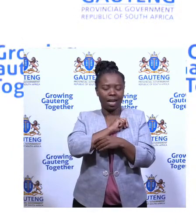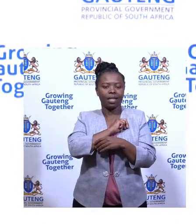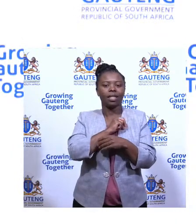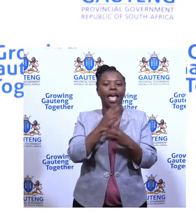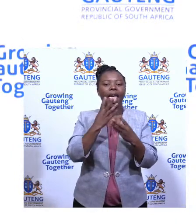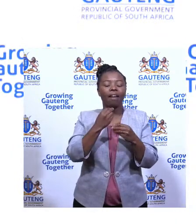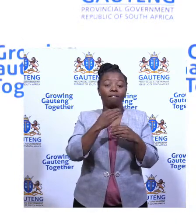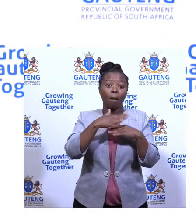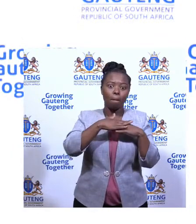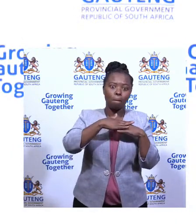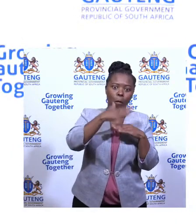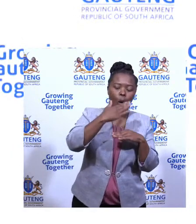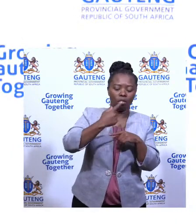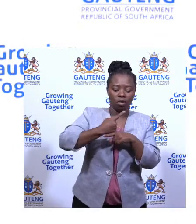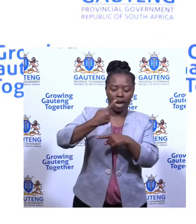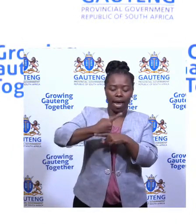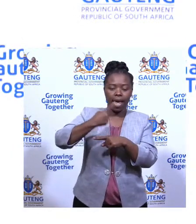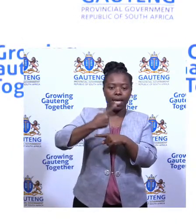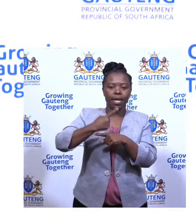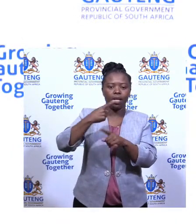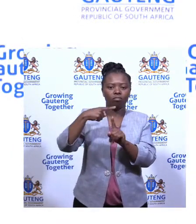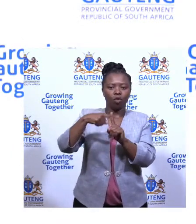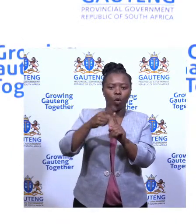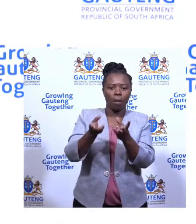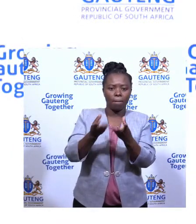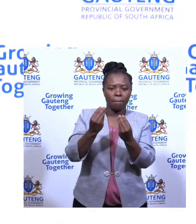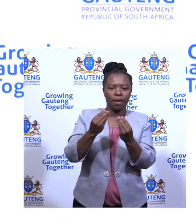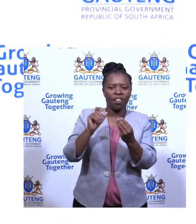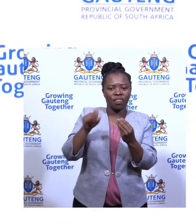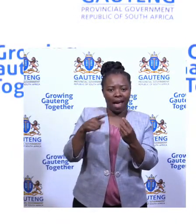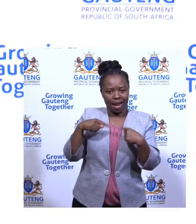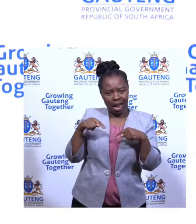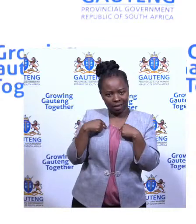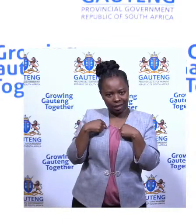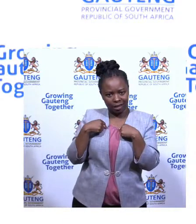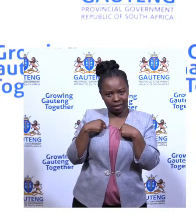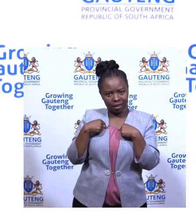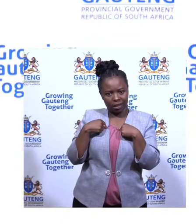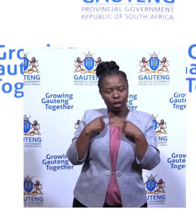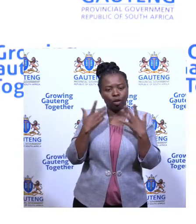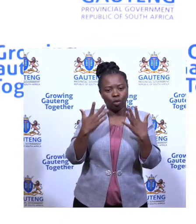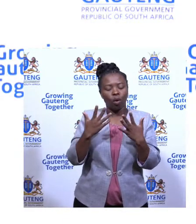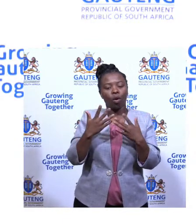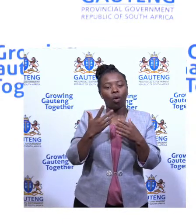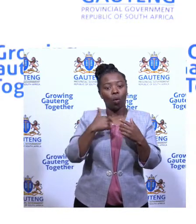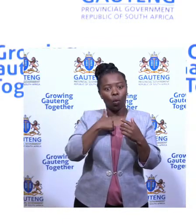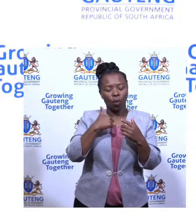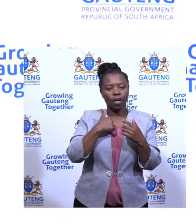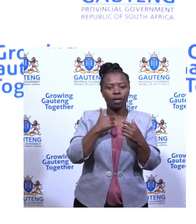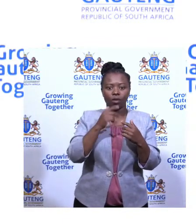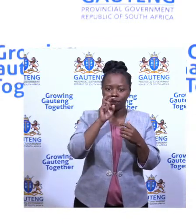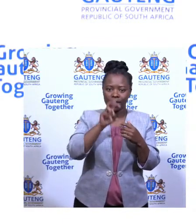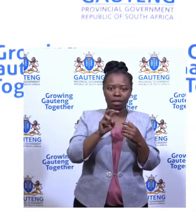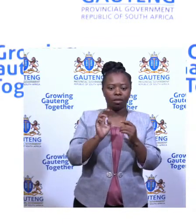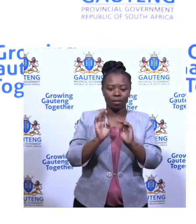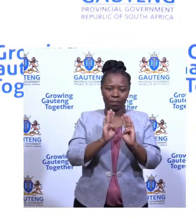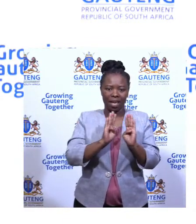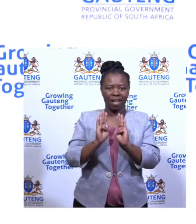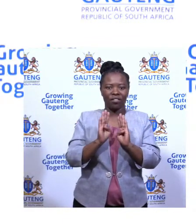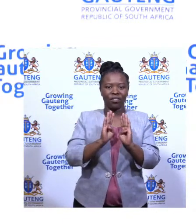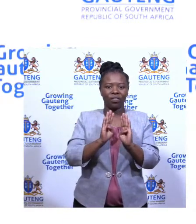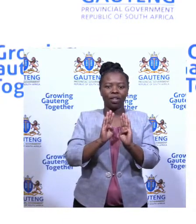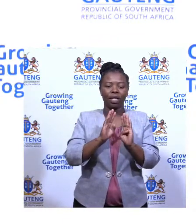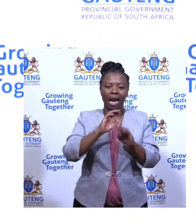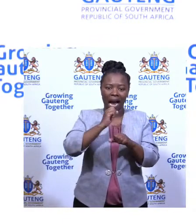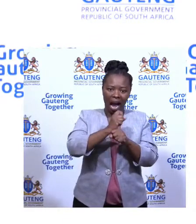cases than us. But we still regard ourselves, we want to conduct ourselves and behave as the epicenter and